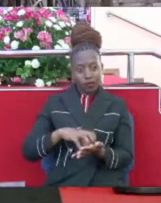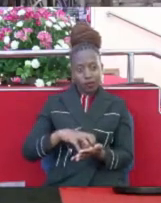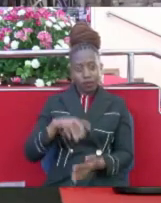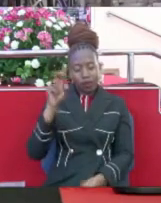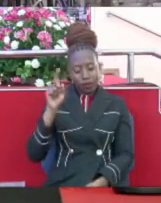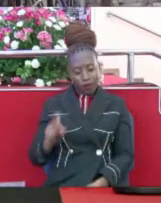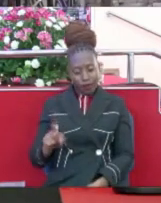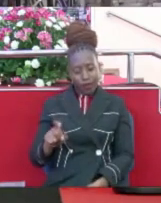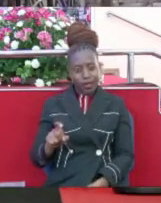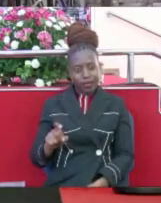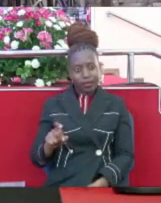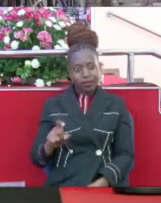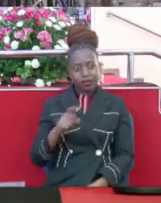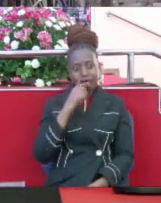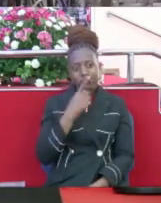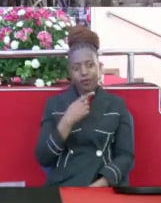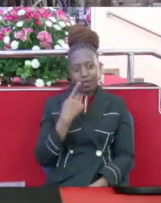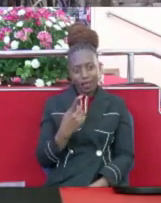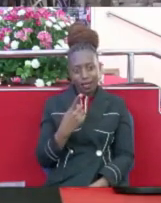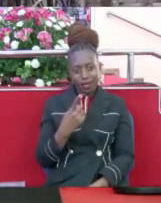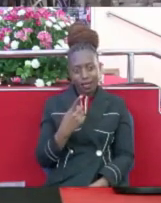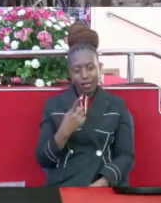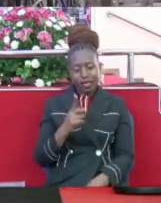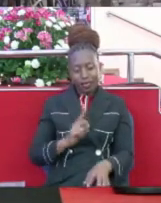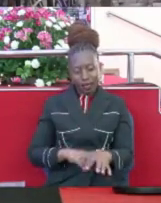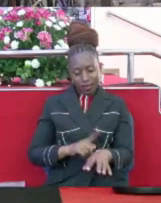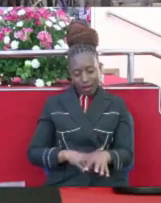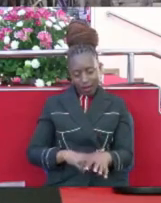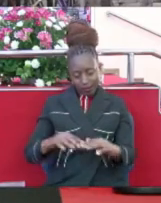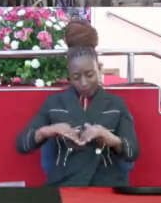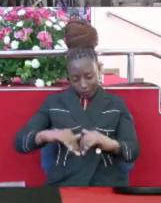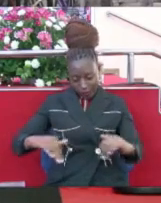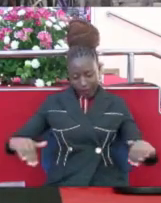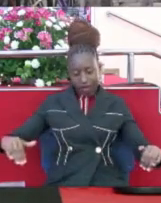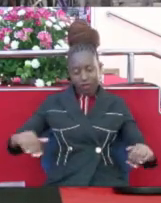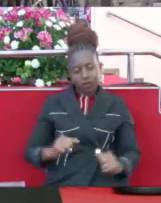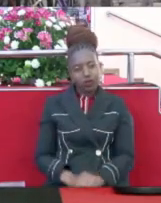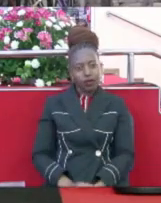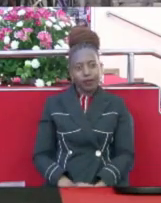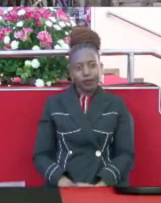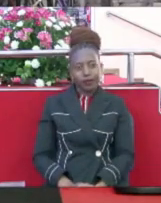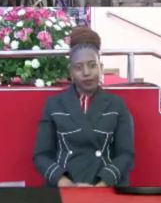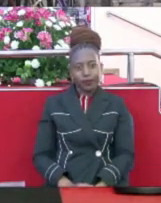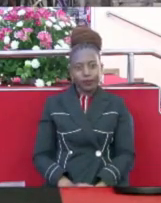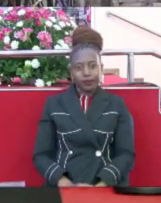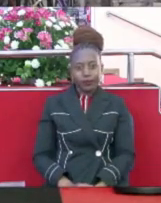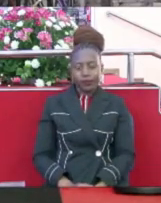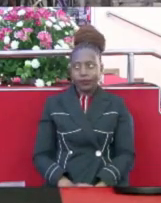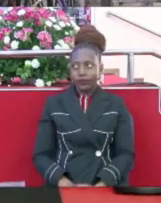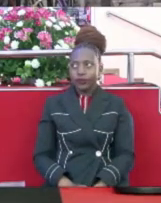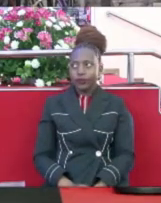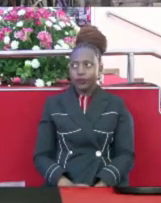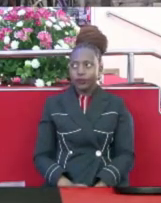we are saying it's time for separation. Na ili mimi na wewe tuweze kupata mgao ule maradufu, itatugharimu tufike mahali pahali